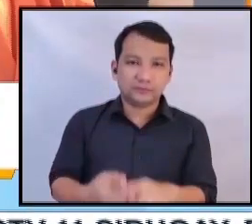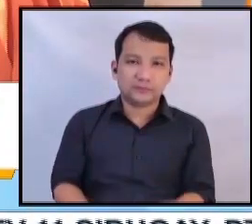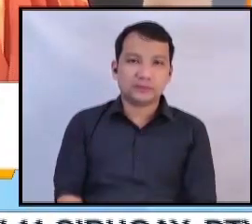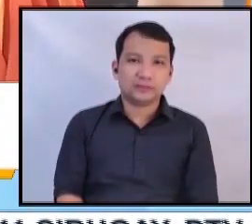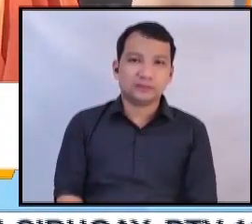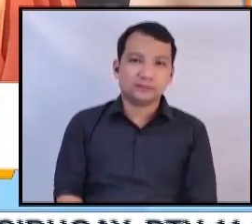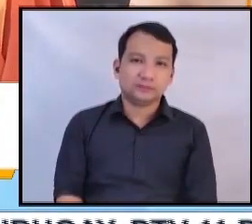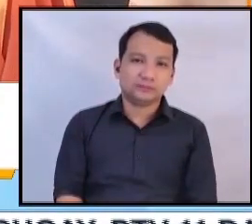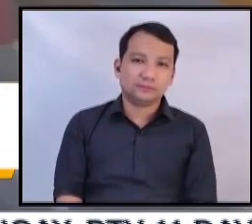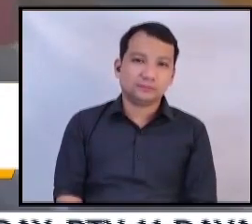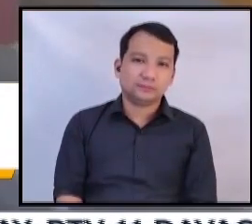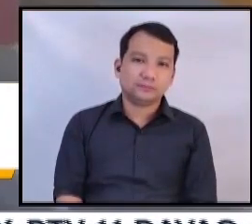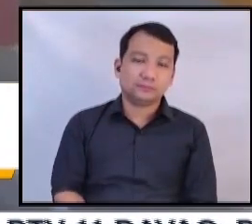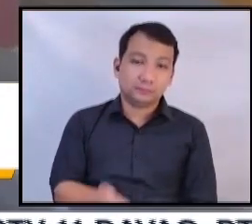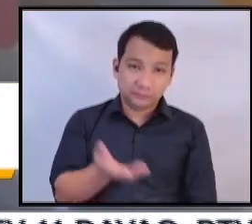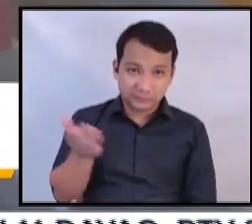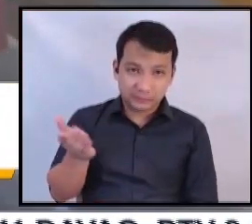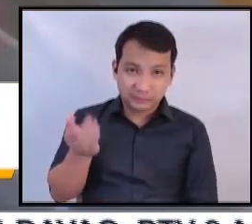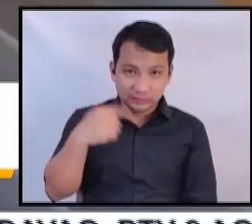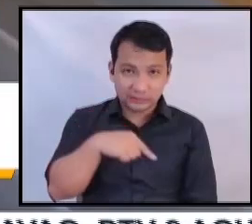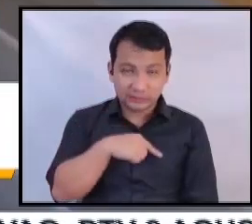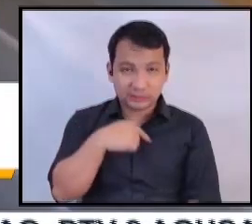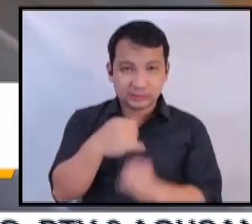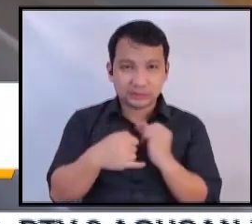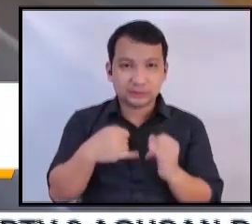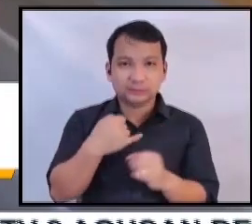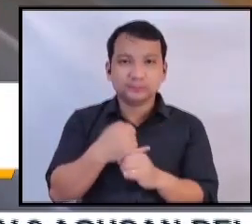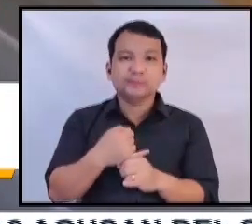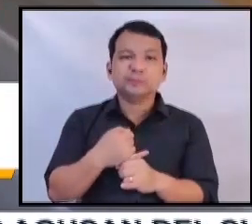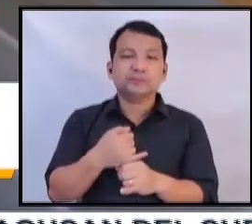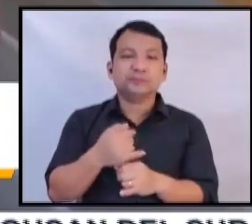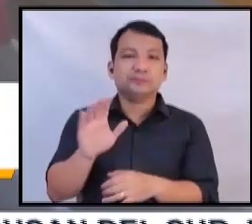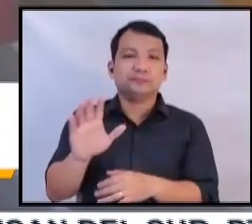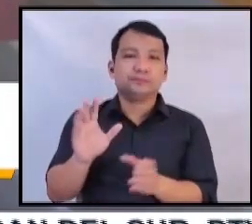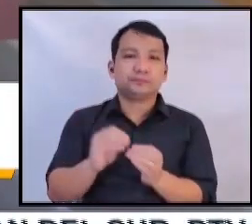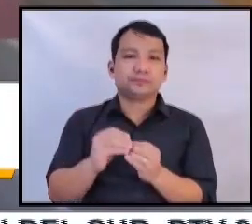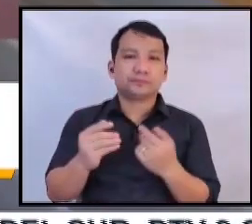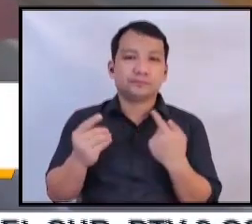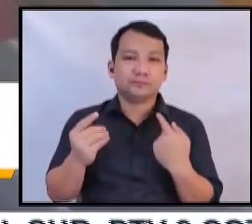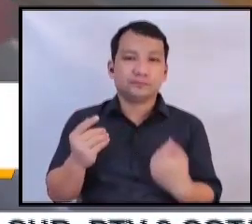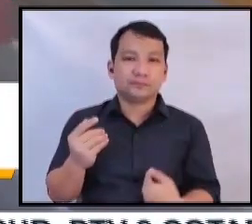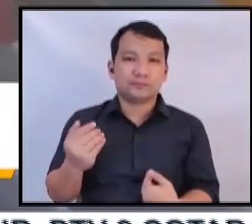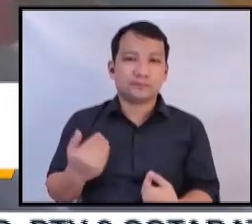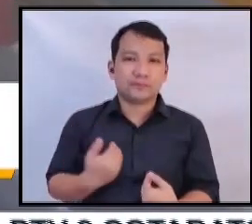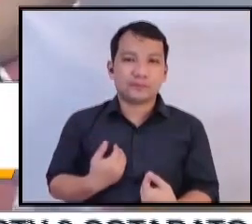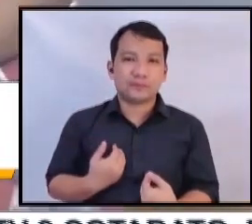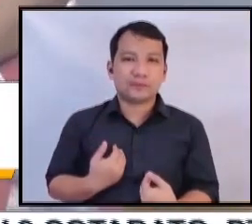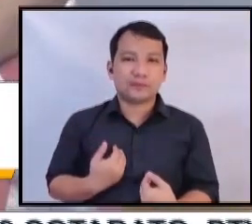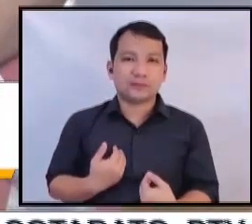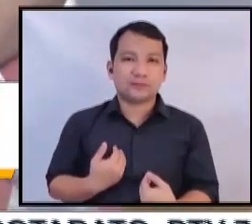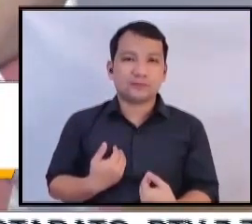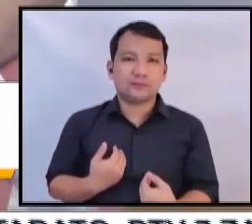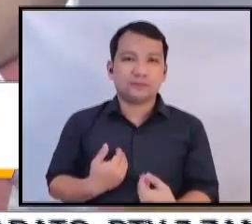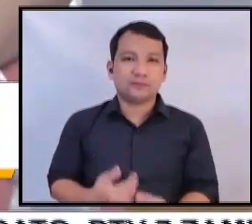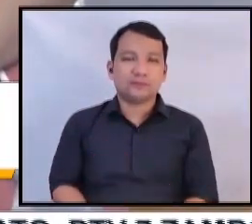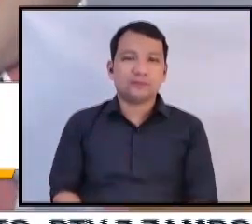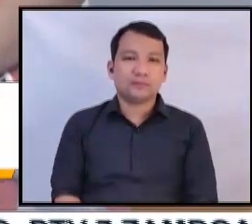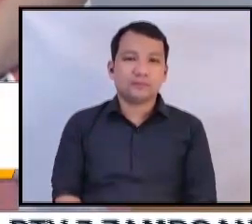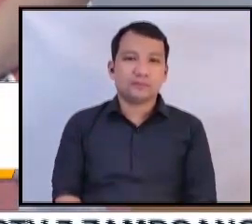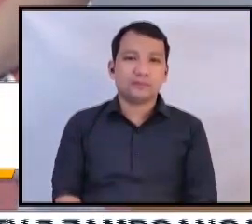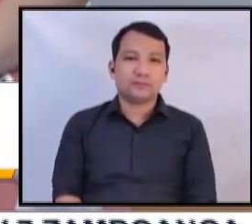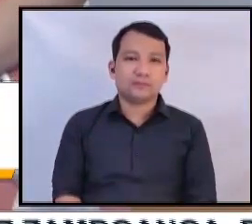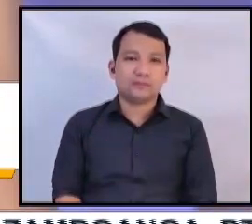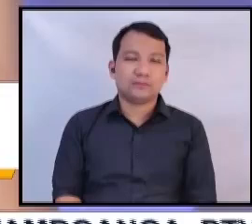Pero malapit na yung mga international competitions niyo. Yeah, for me. For Jasmine, kailan ito at ano yung mga preparation